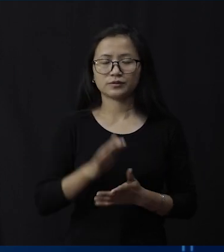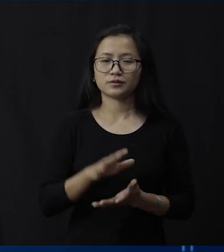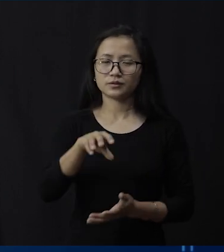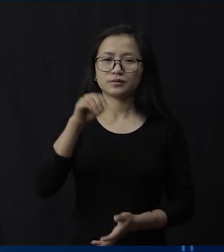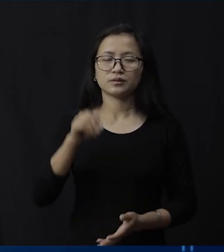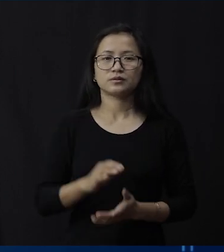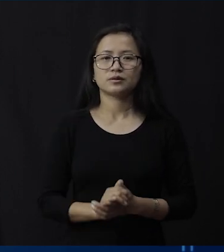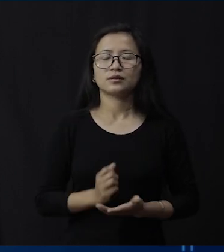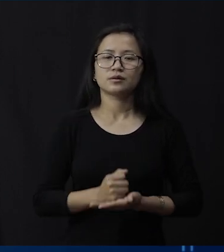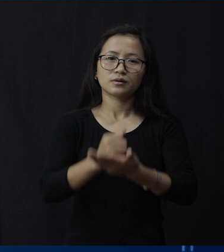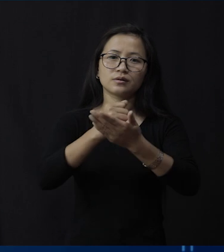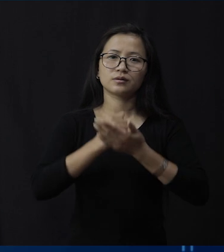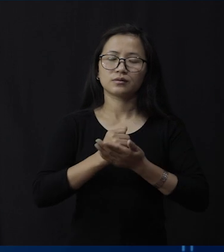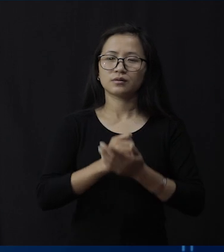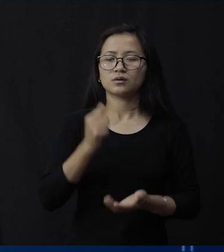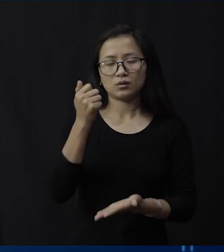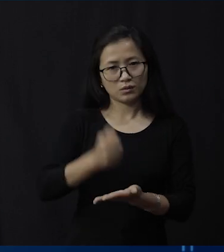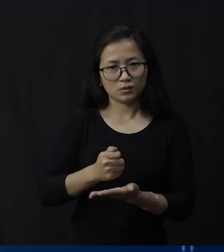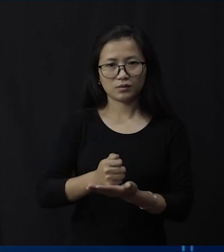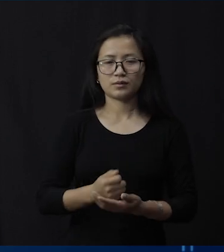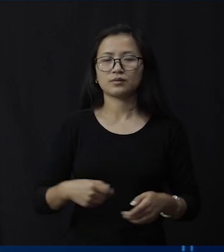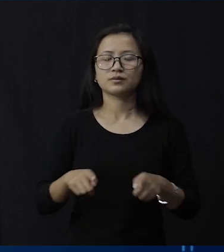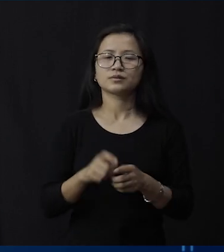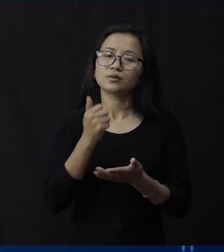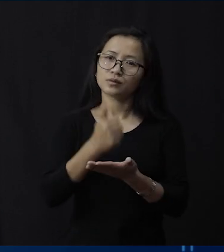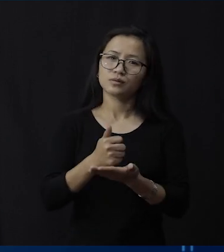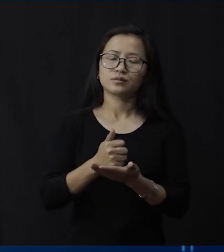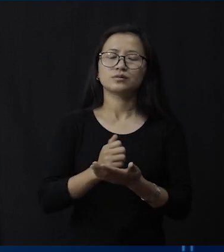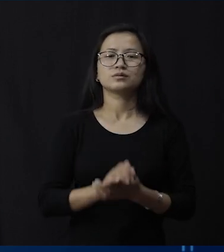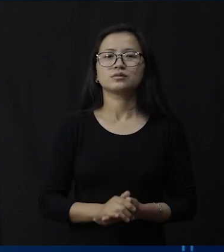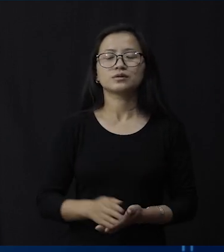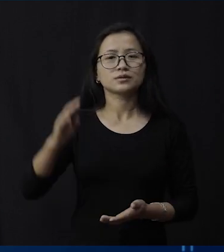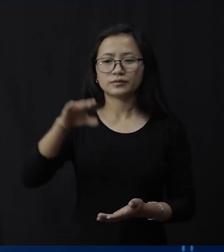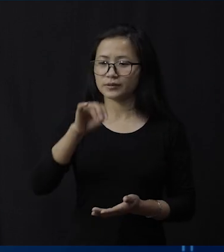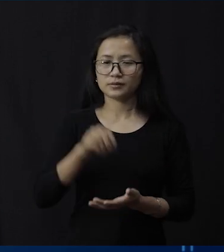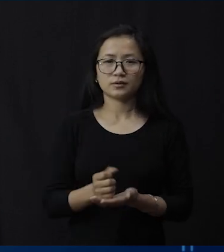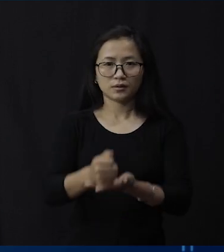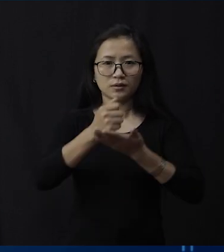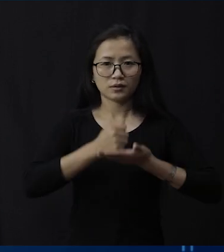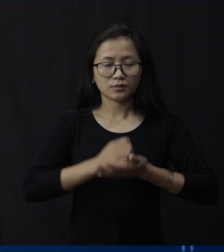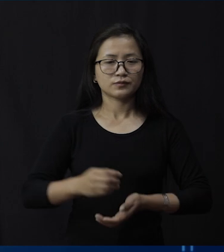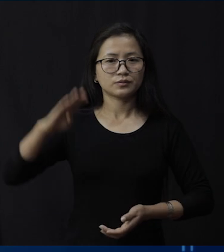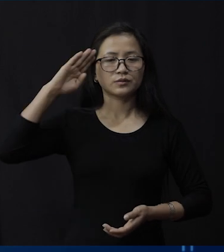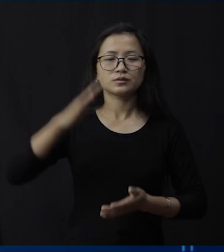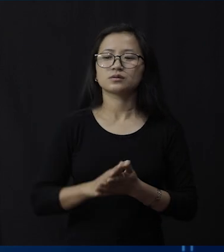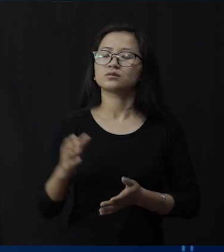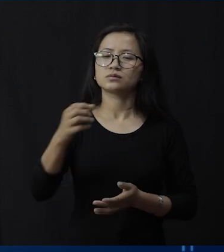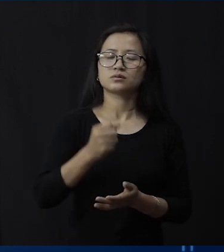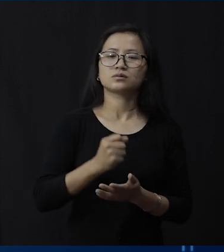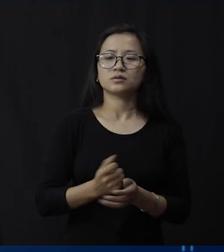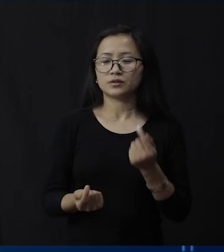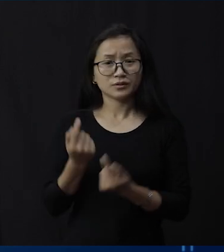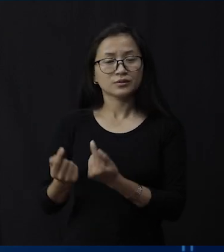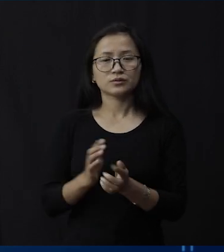takes help of the law and order, he takes the help of the police force and controls the situation